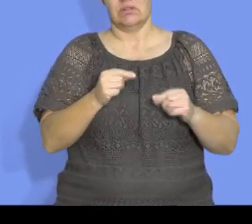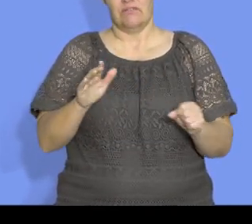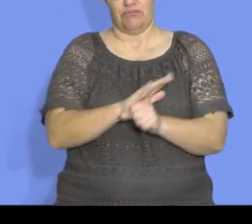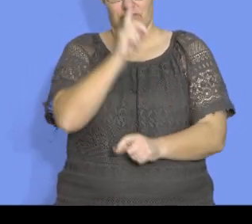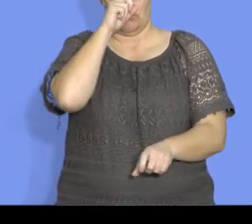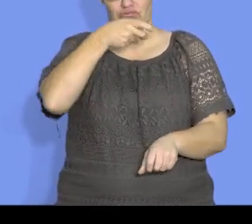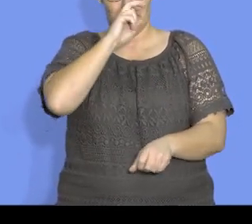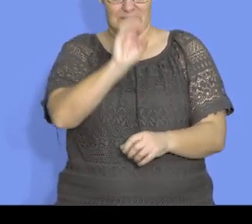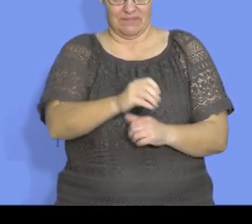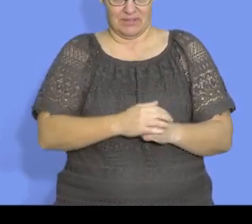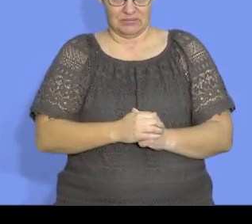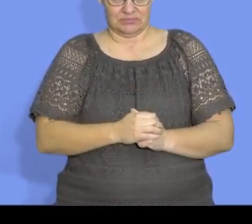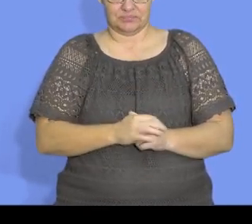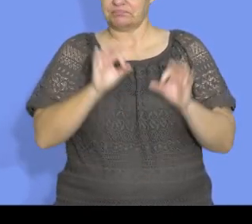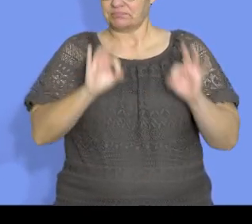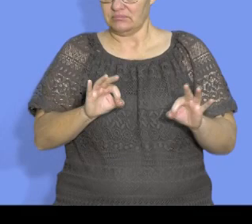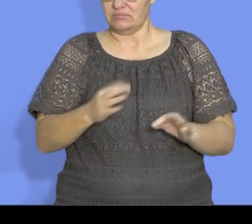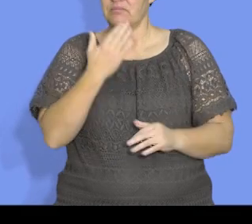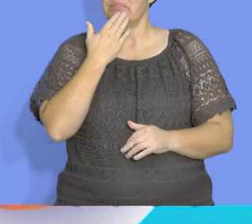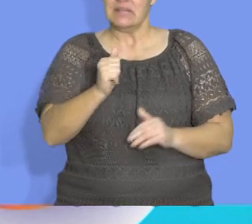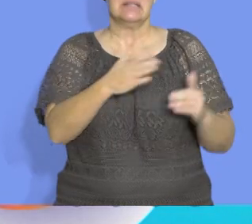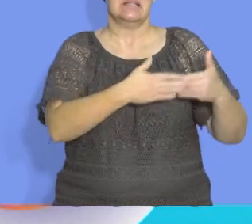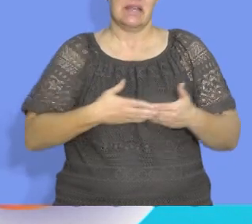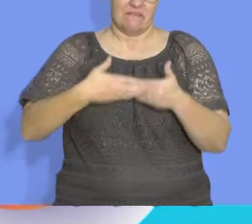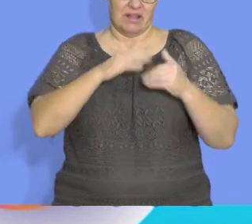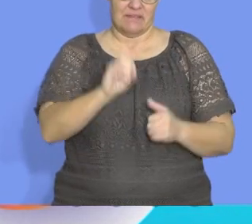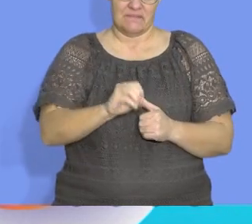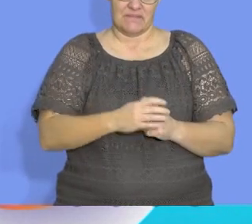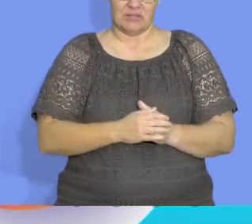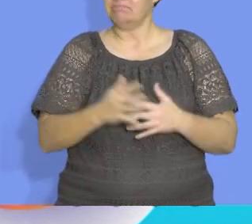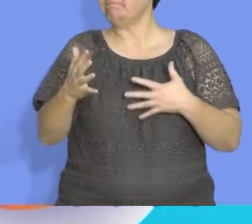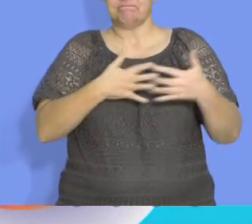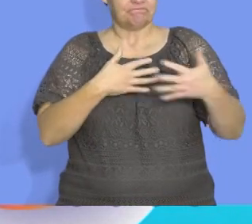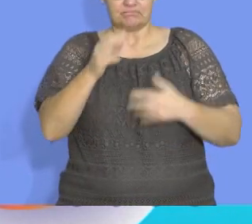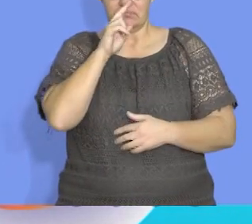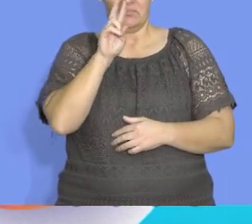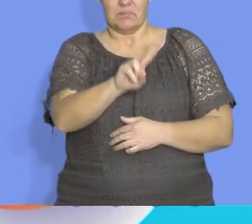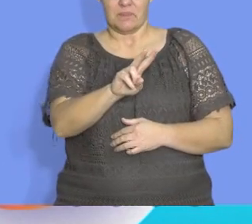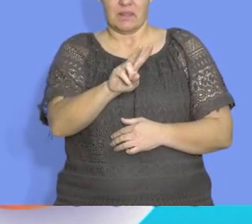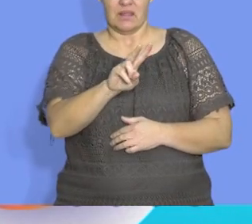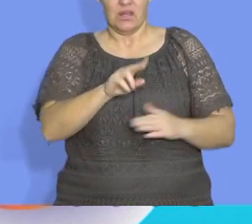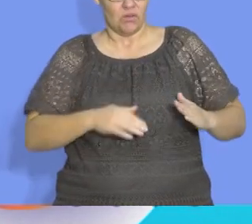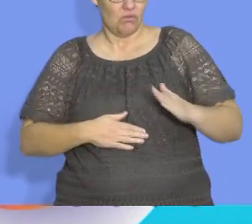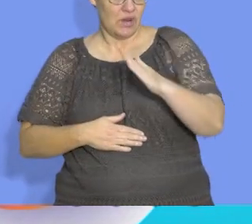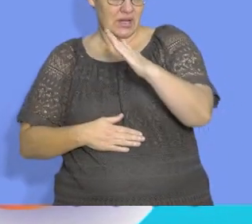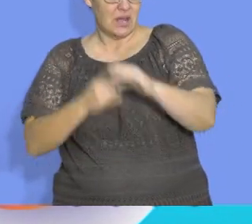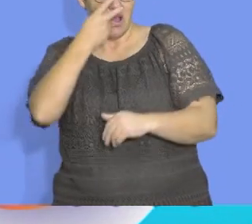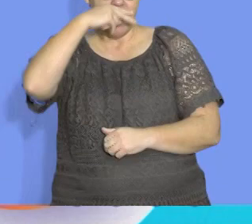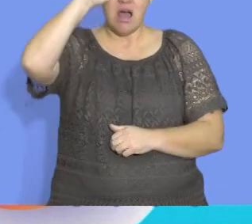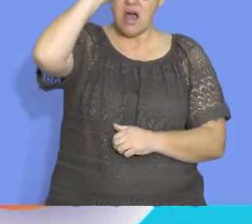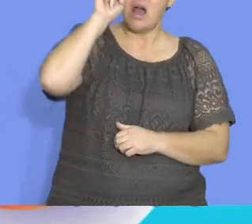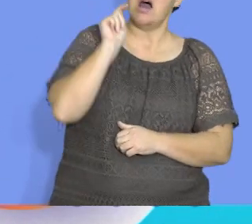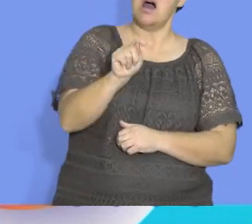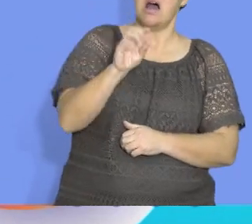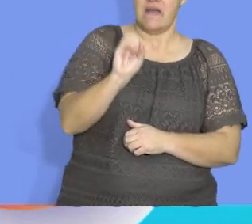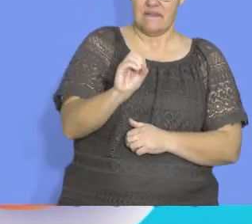to be totally strict about it. Okay, so please be very careful. Whenever you're looking at gradient, try and interpret